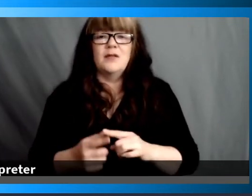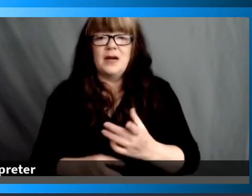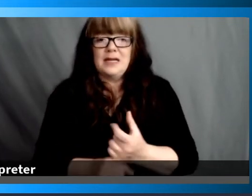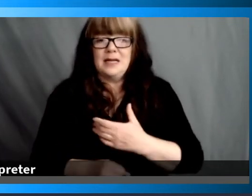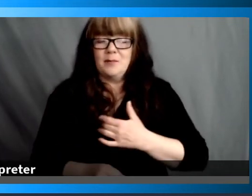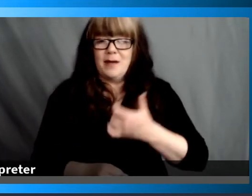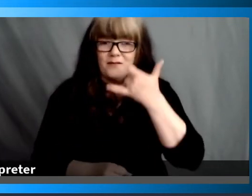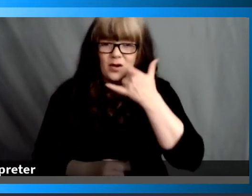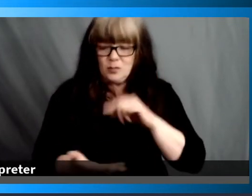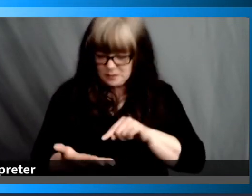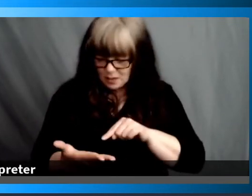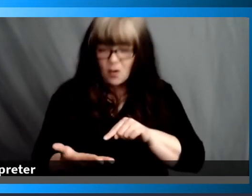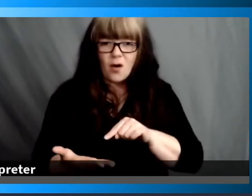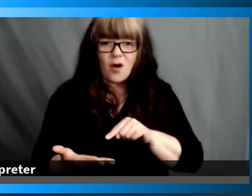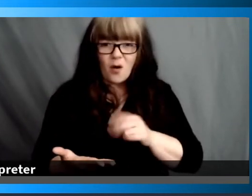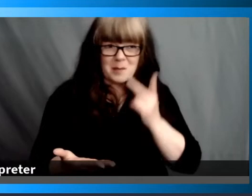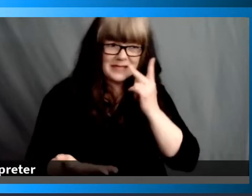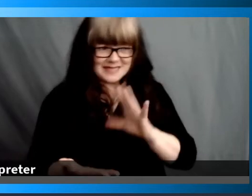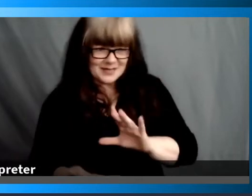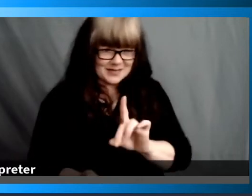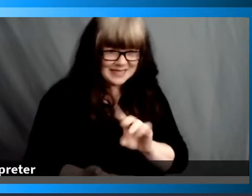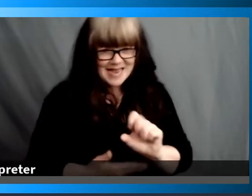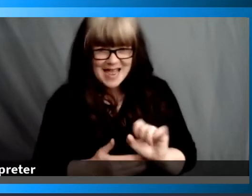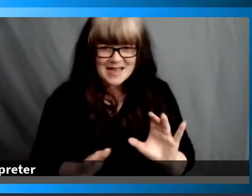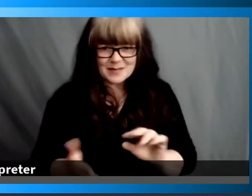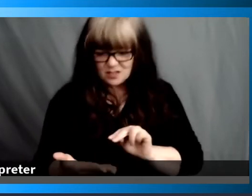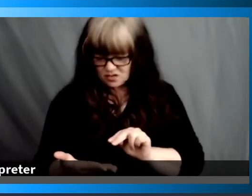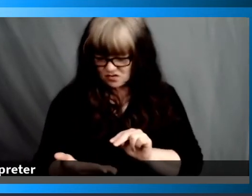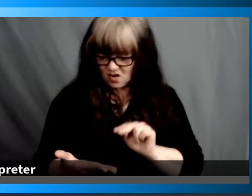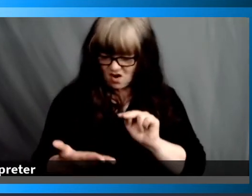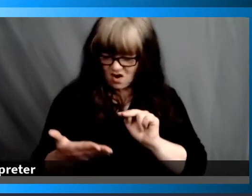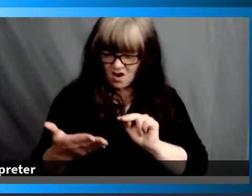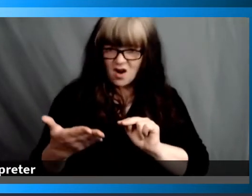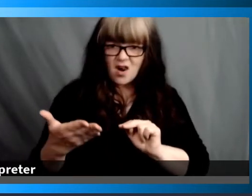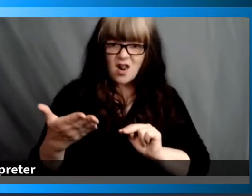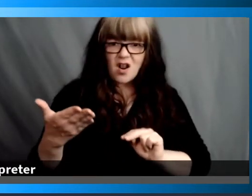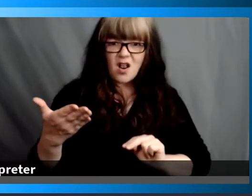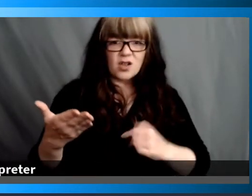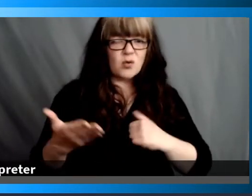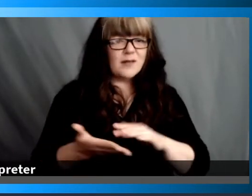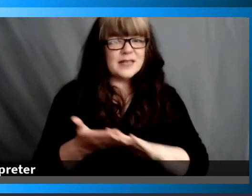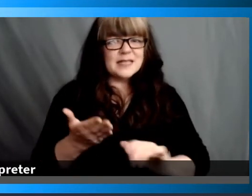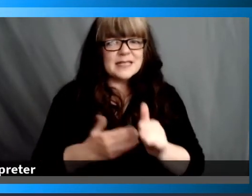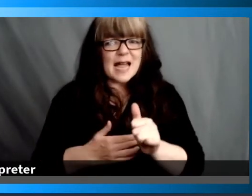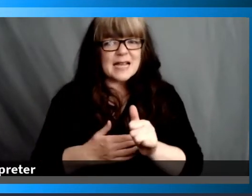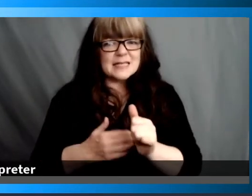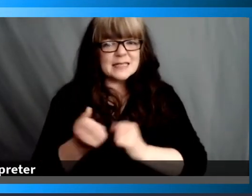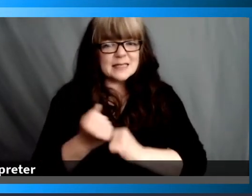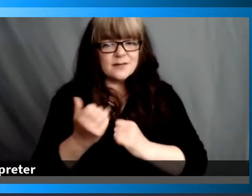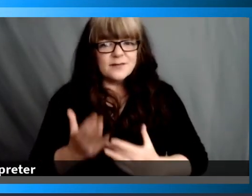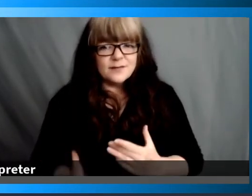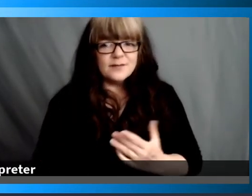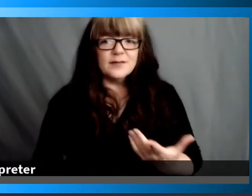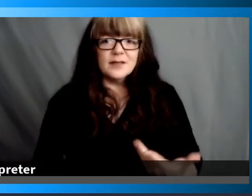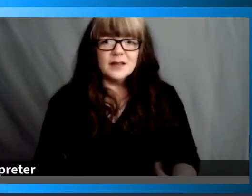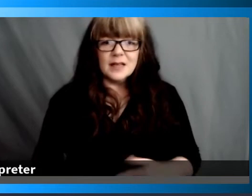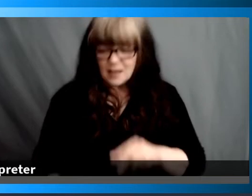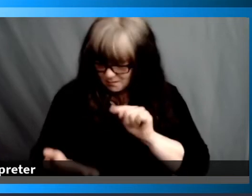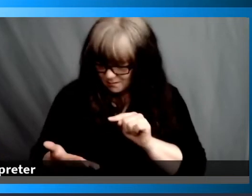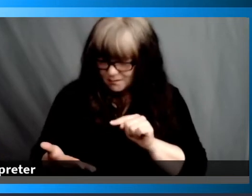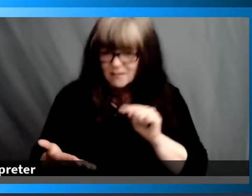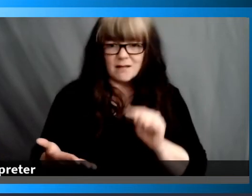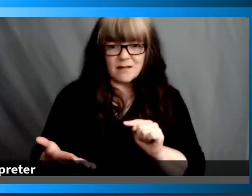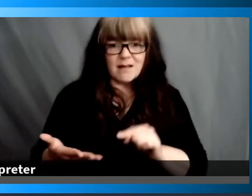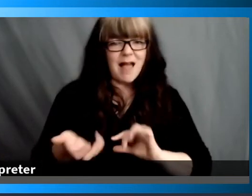and was like, oh, let me look at your DMs. And she's like, oh, you have the nicest fans. How is this